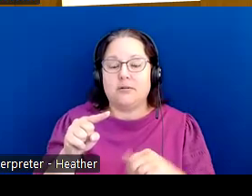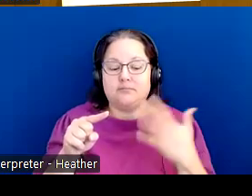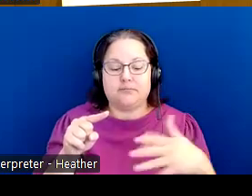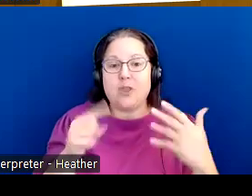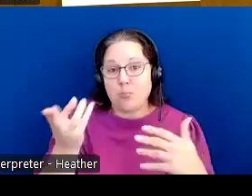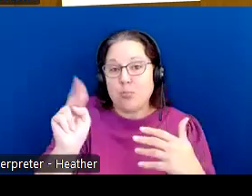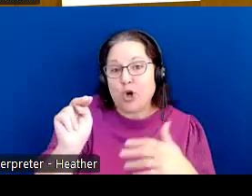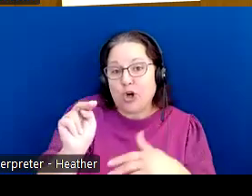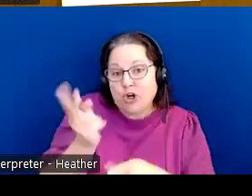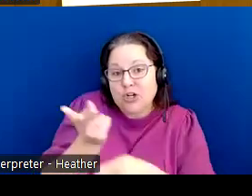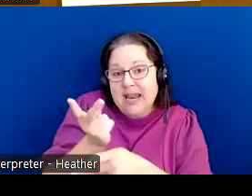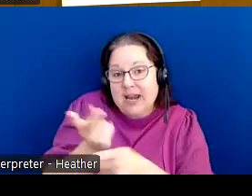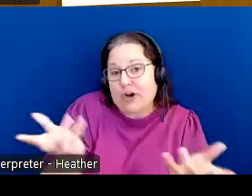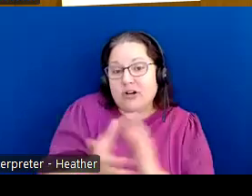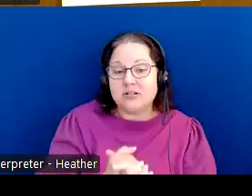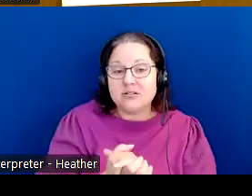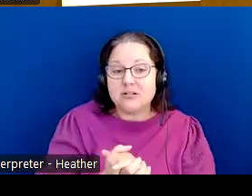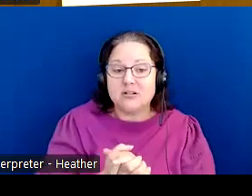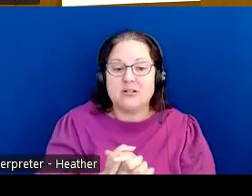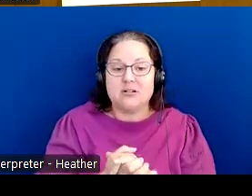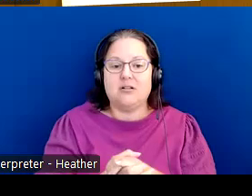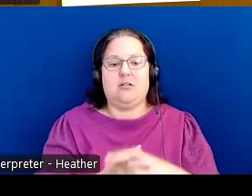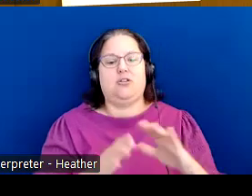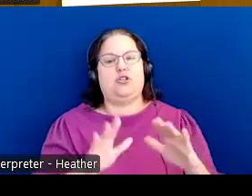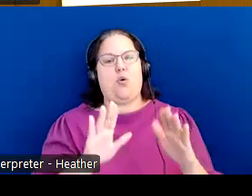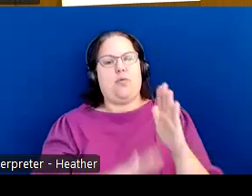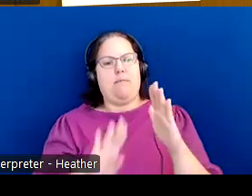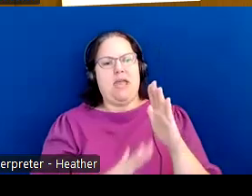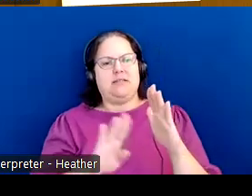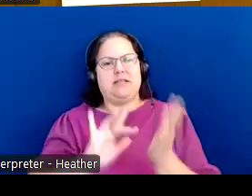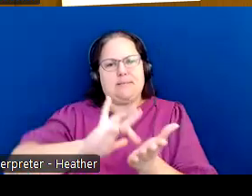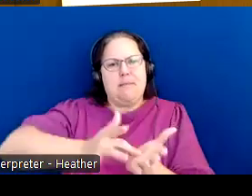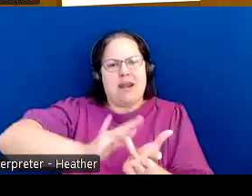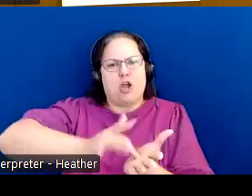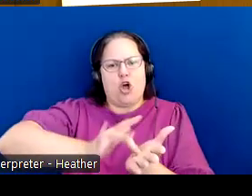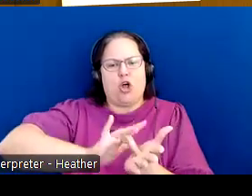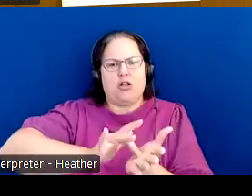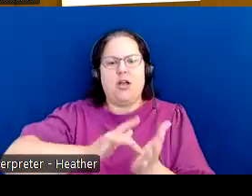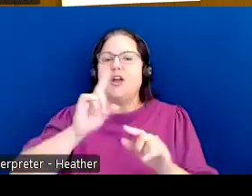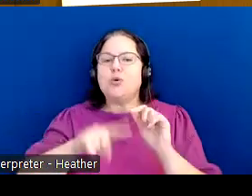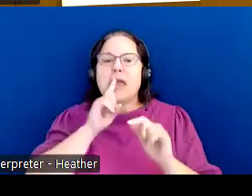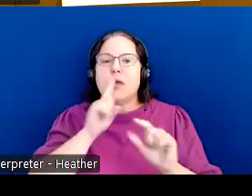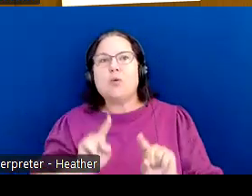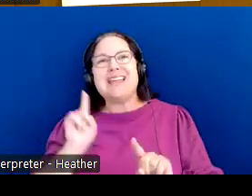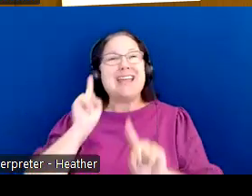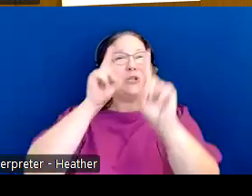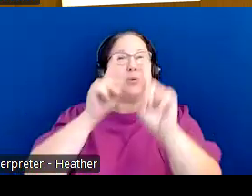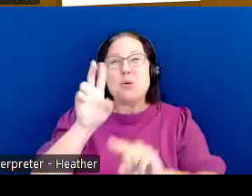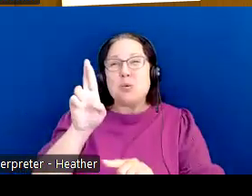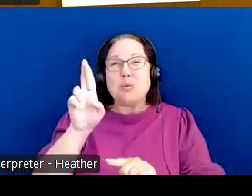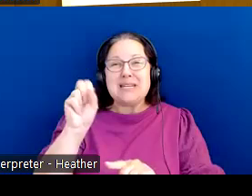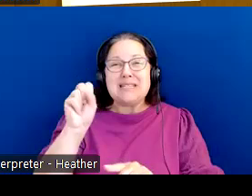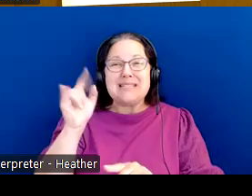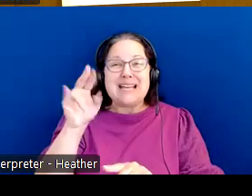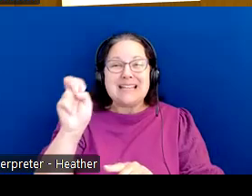burn care. So our base is the medical model. And we can't really get up to the resiliency model until we ensure that we've